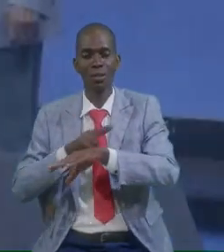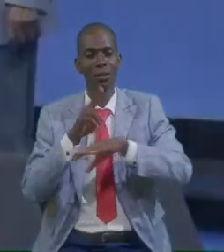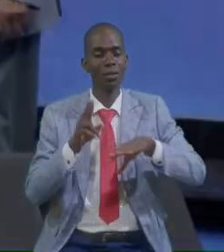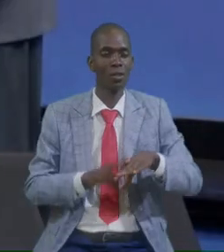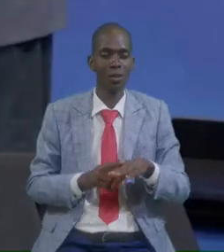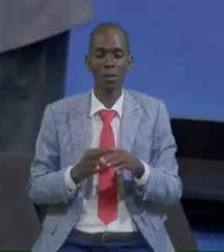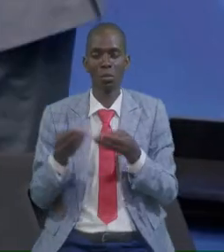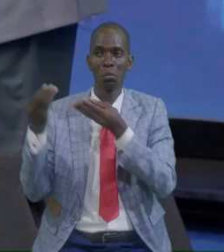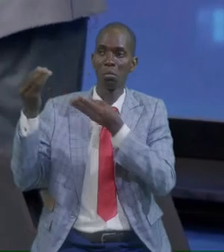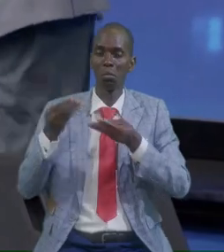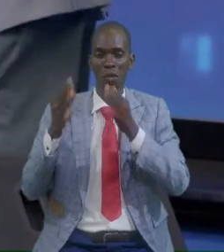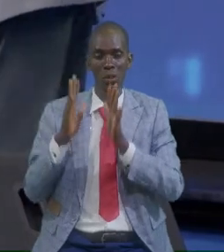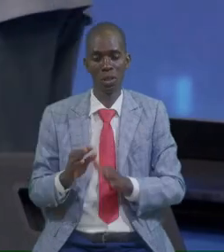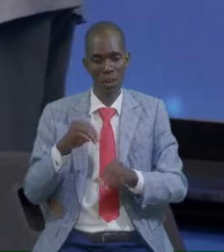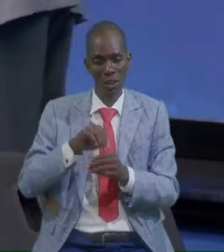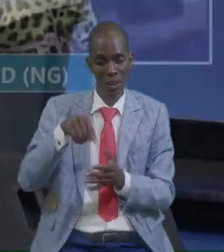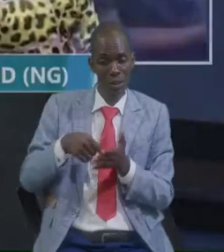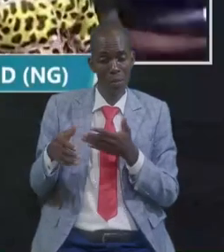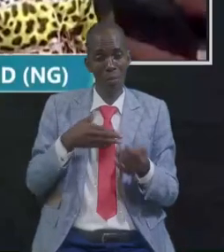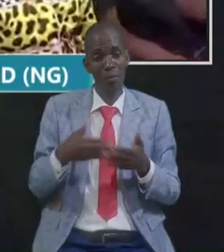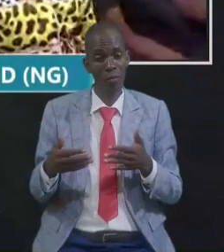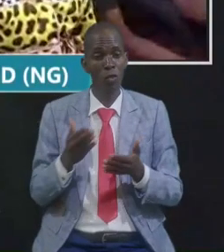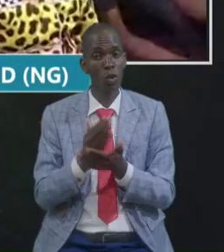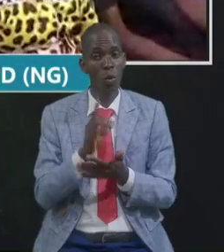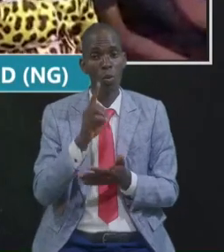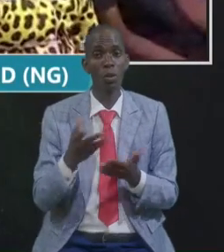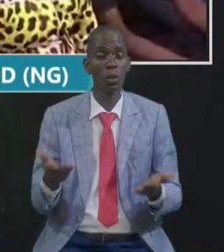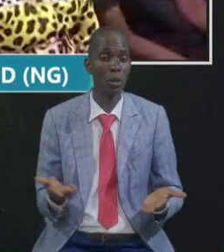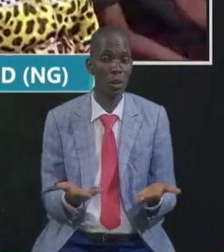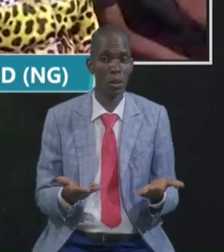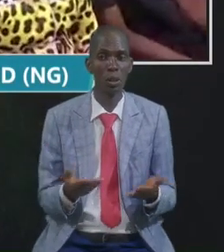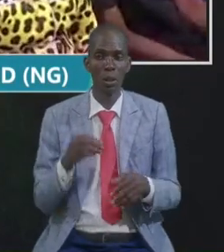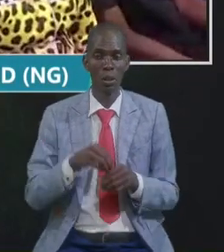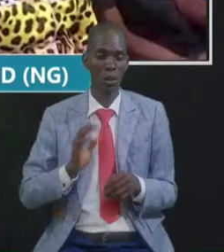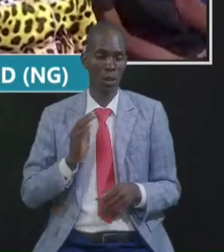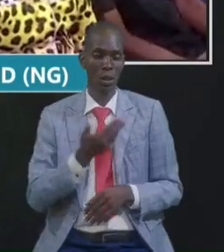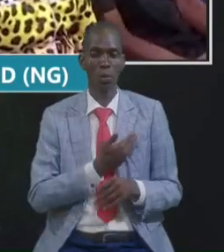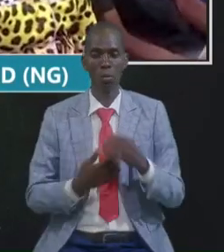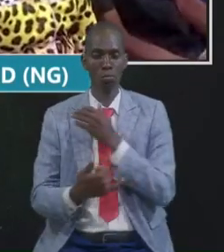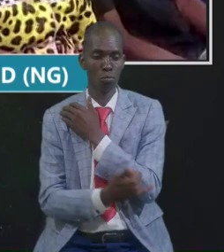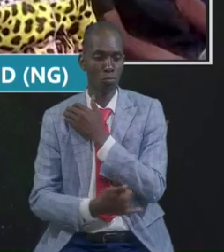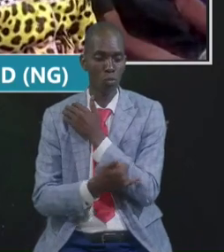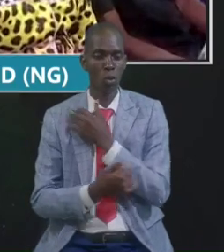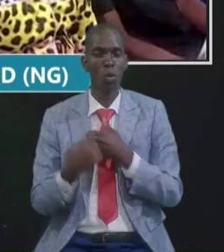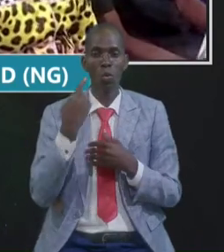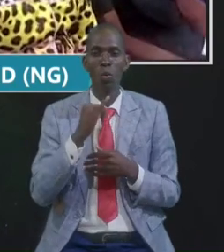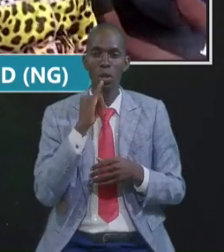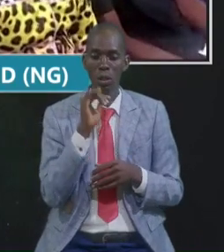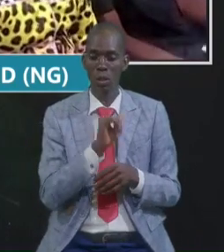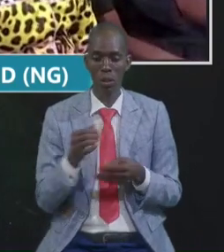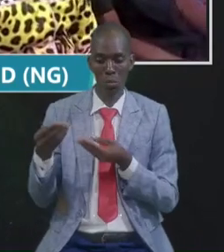in this case. Somebody here in our country who is a mediator,